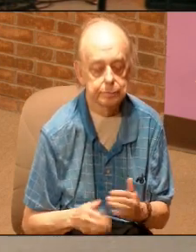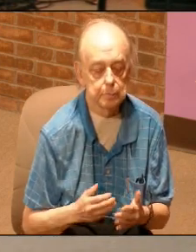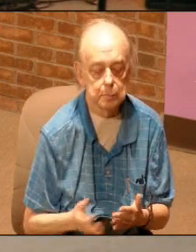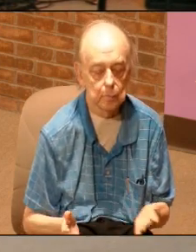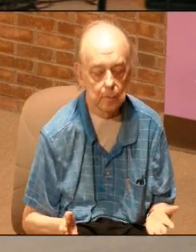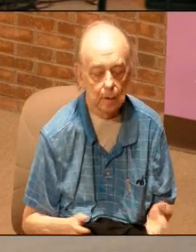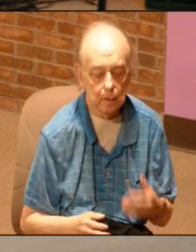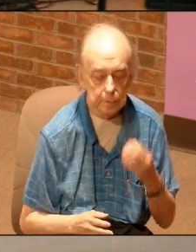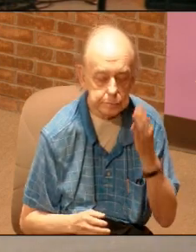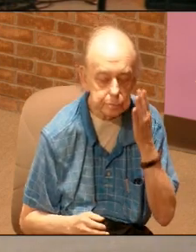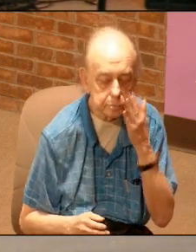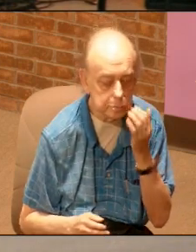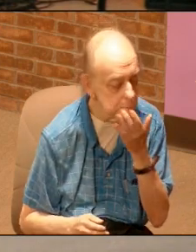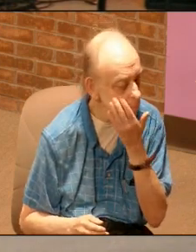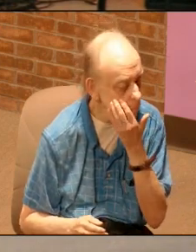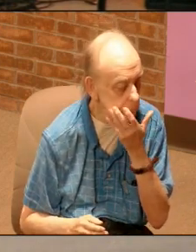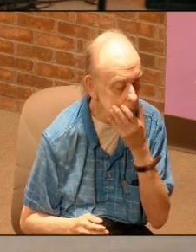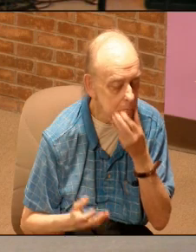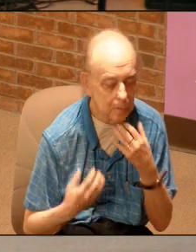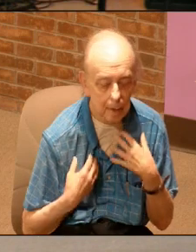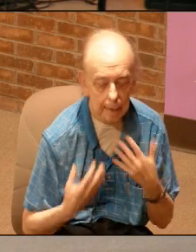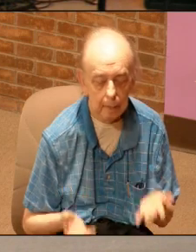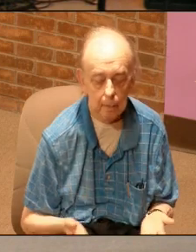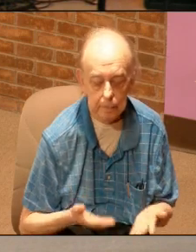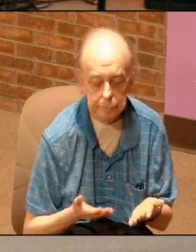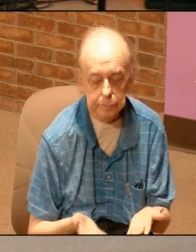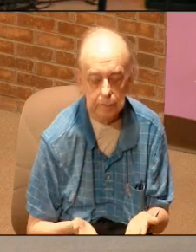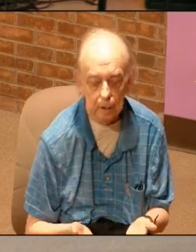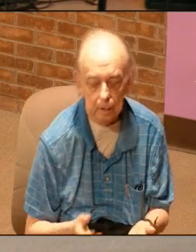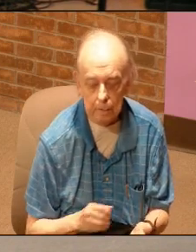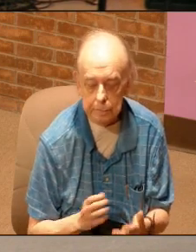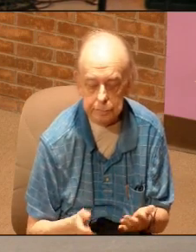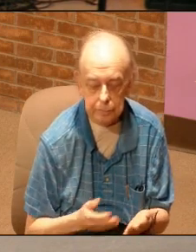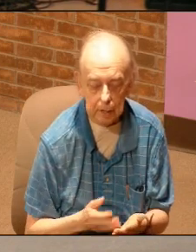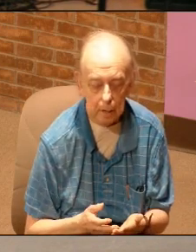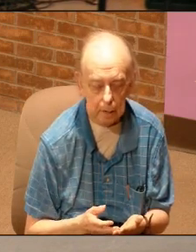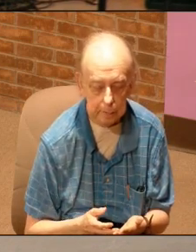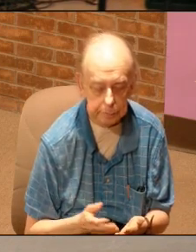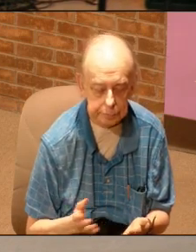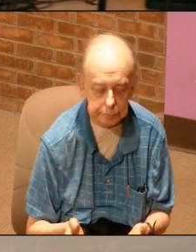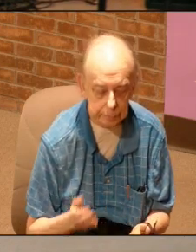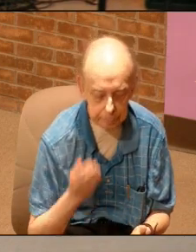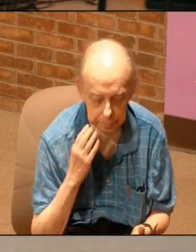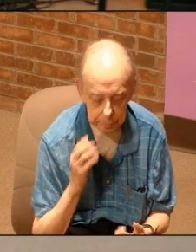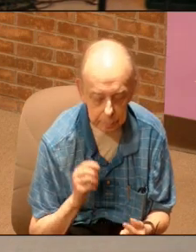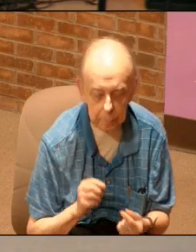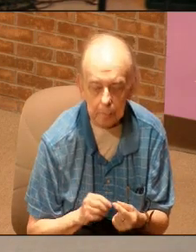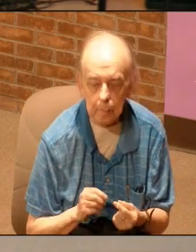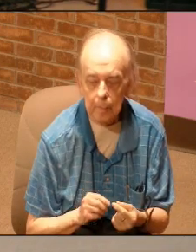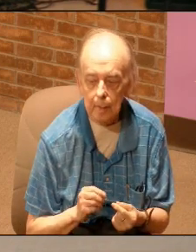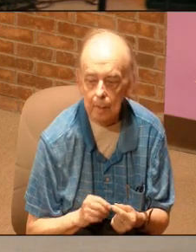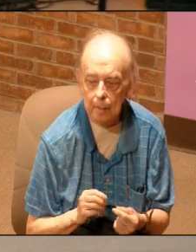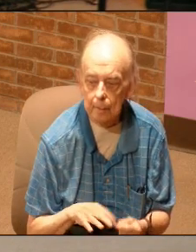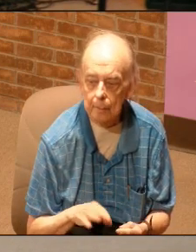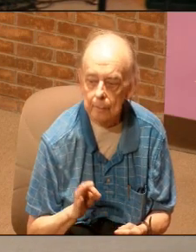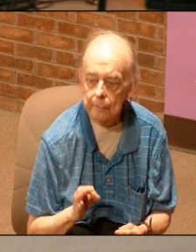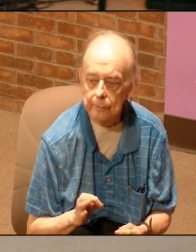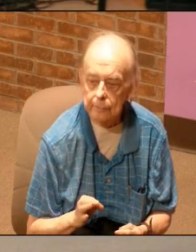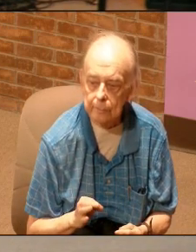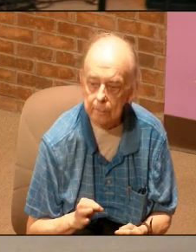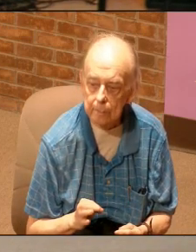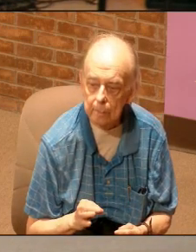all of her makeup that she has laid out. She's got it all in drawers, and she knows exactly, and she'll pick it